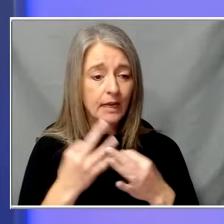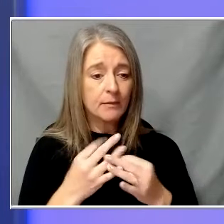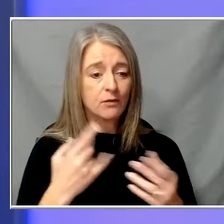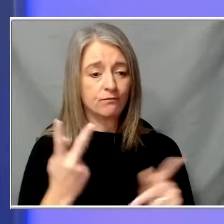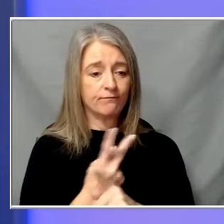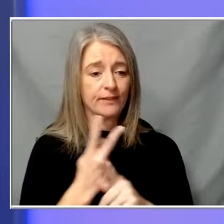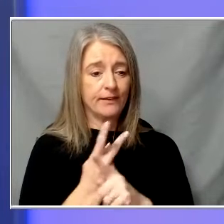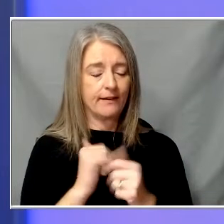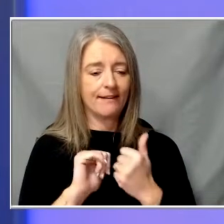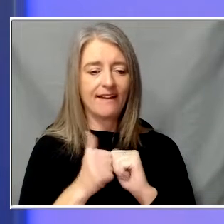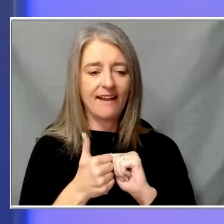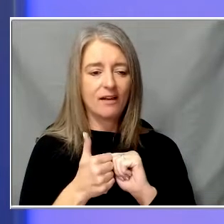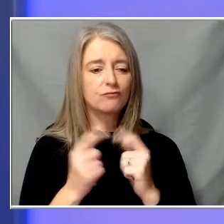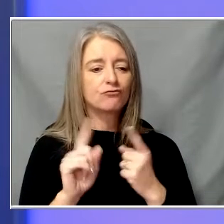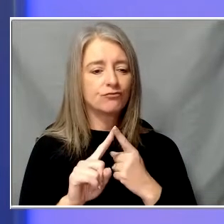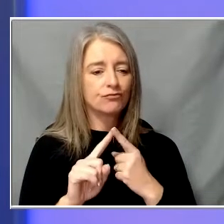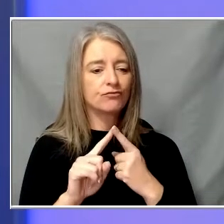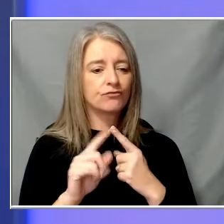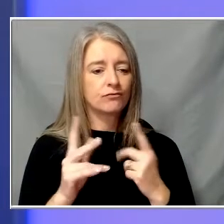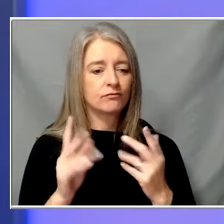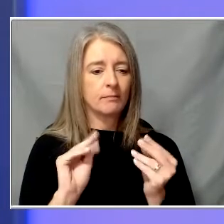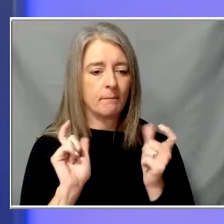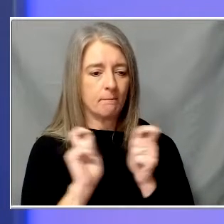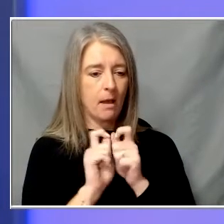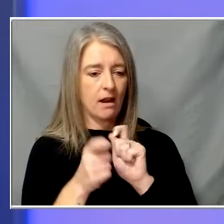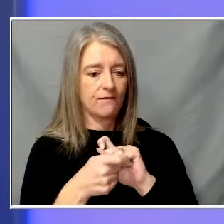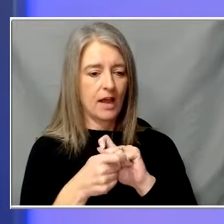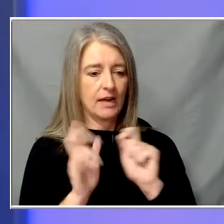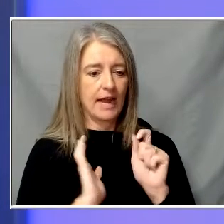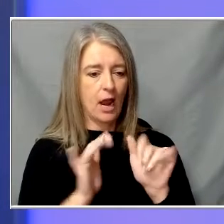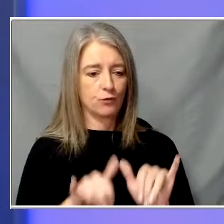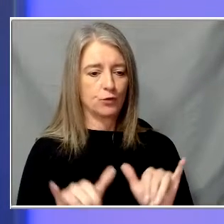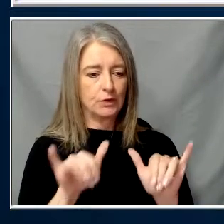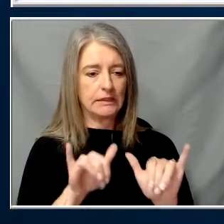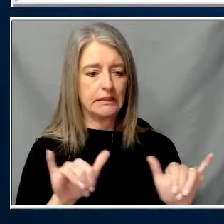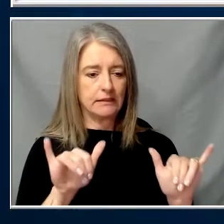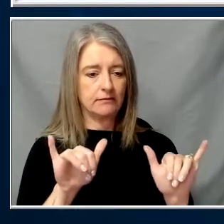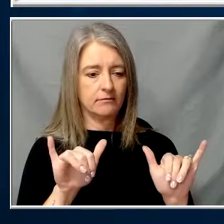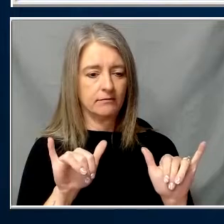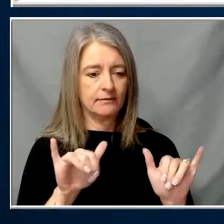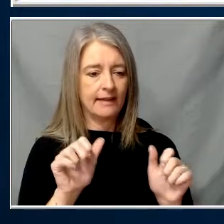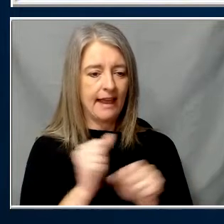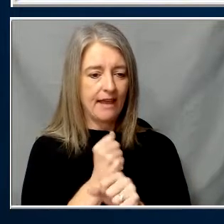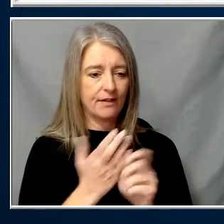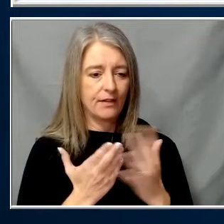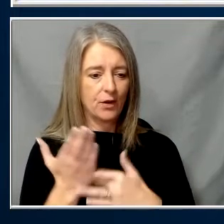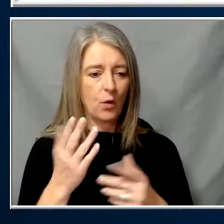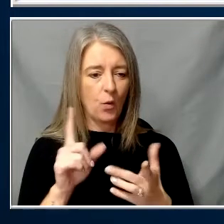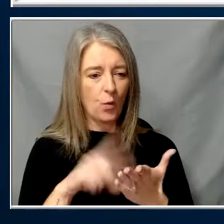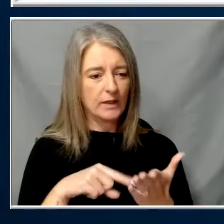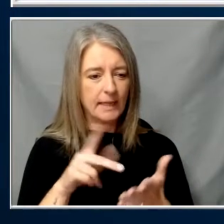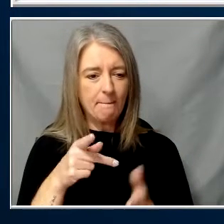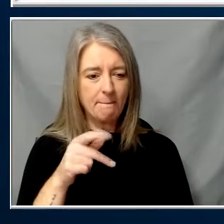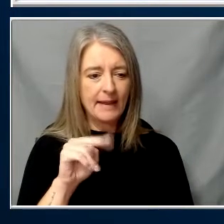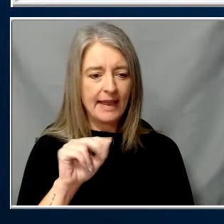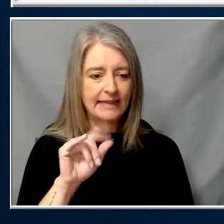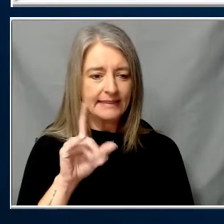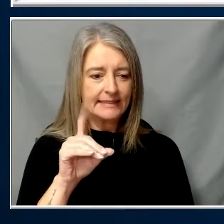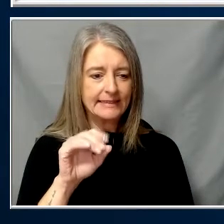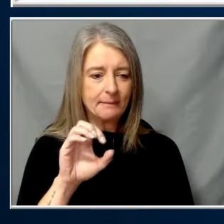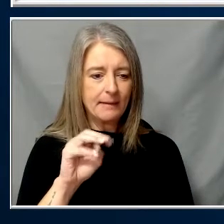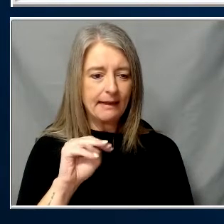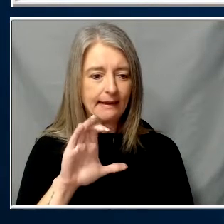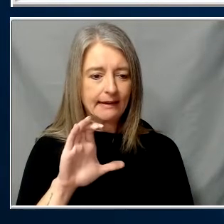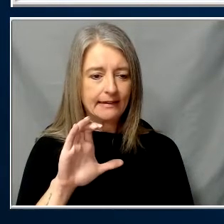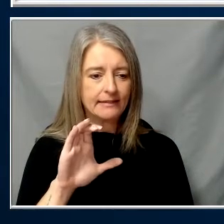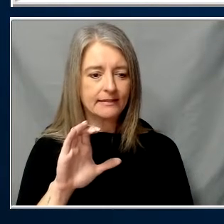way to modify our routine to get around it. So yeah, with everything you've gone through, what's a pandemic, right? Right. Yeah. I saw